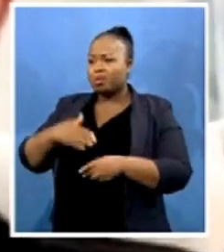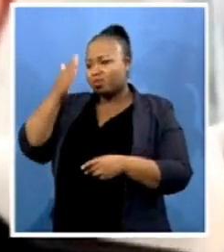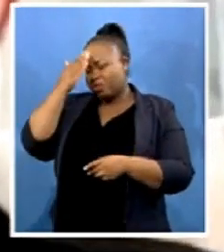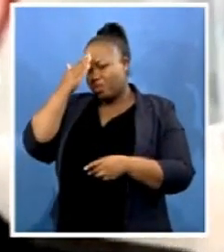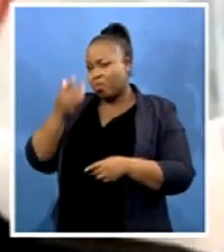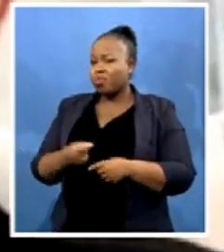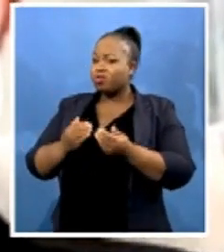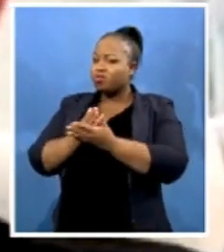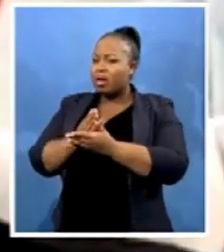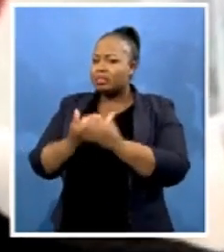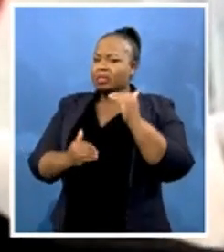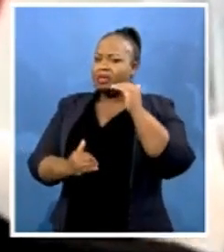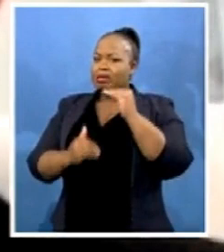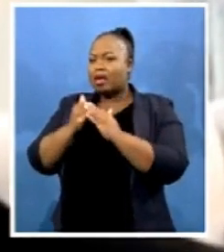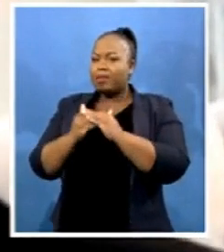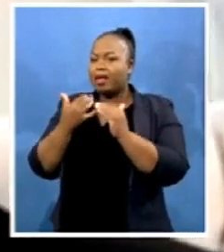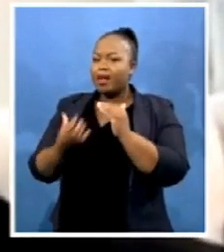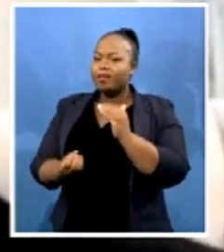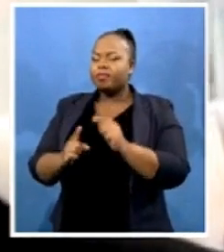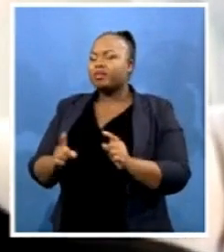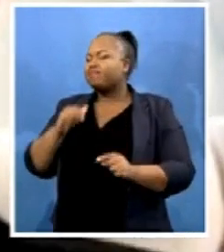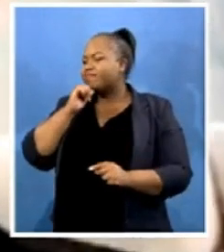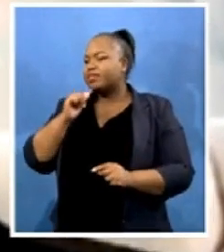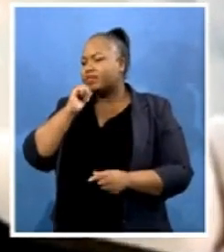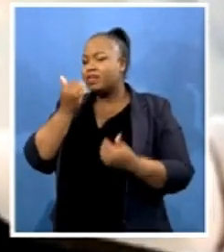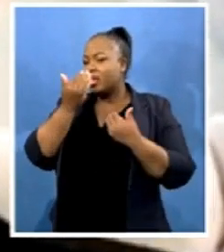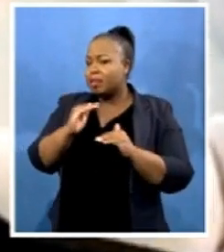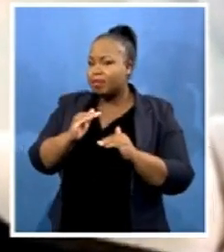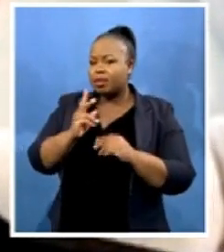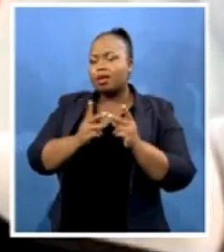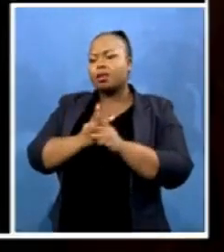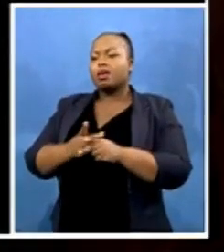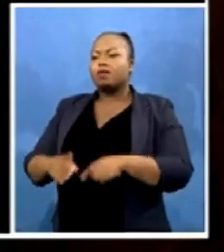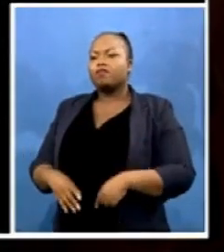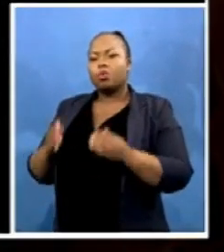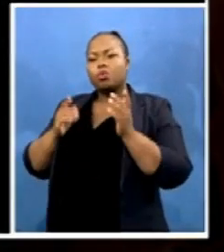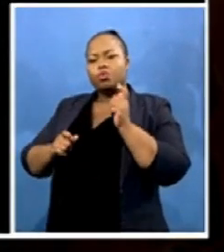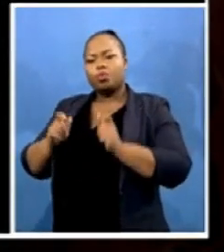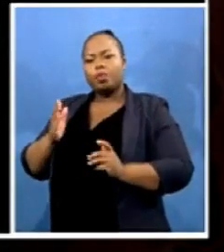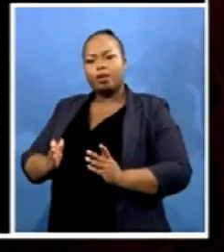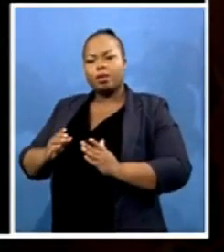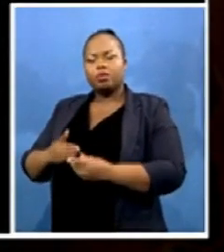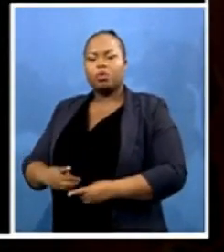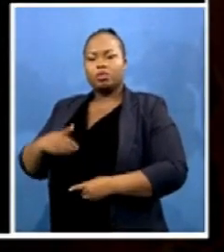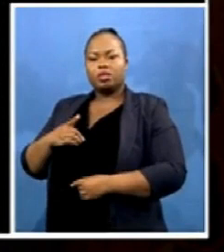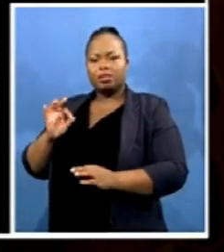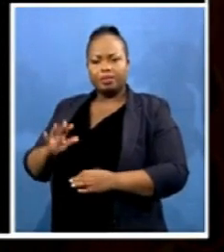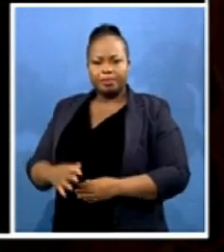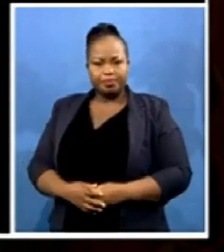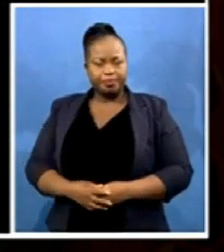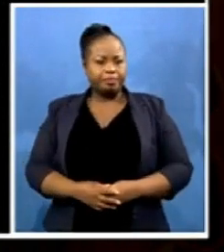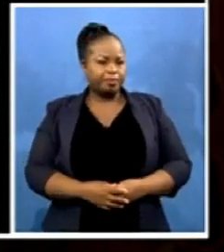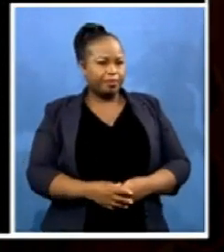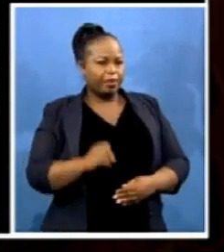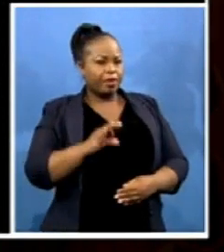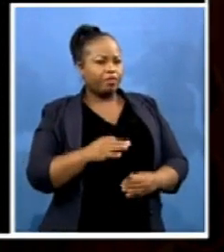that restriction must also observe human dignity. I want you to, Sello, if you can, take us behind the glare